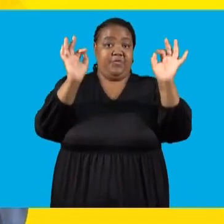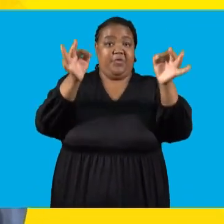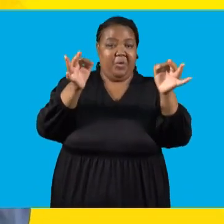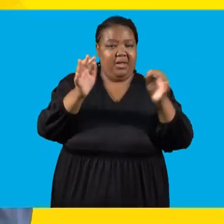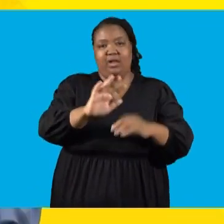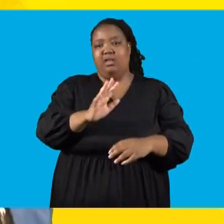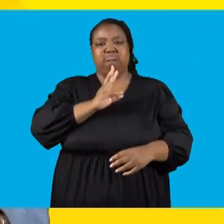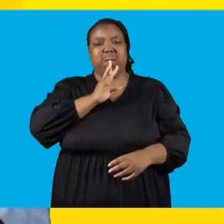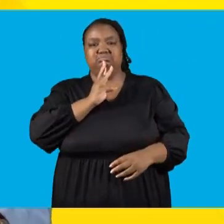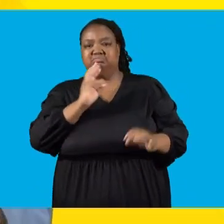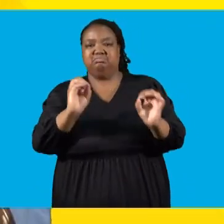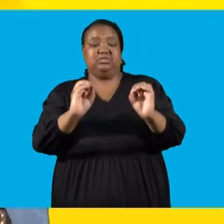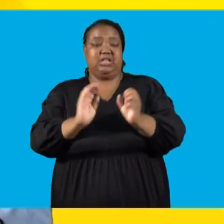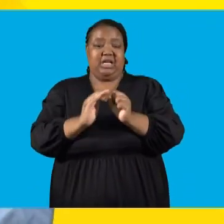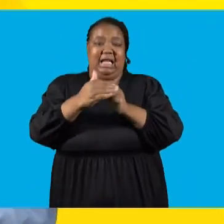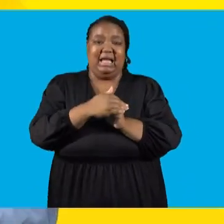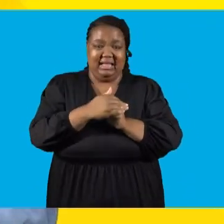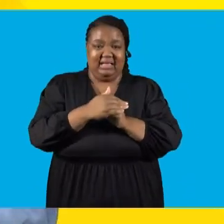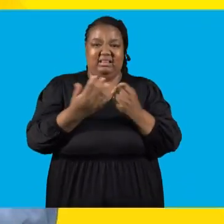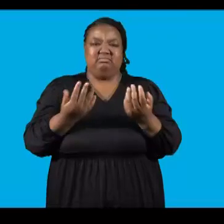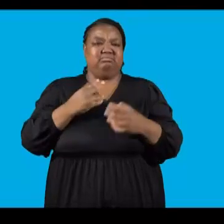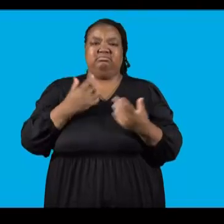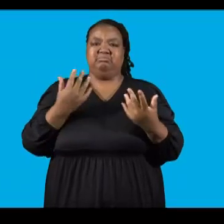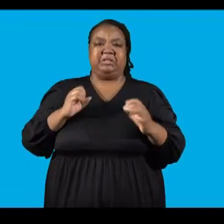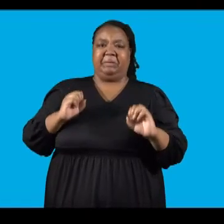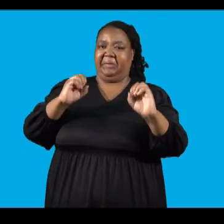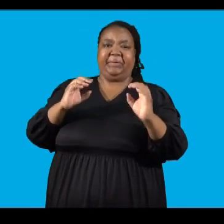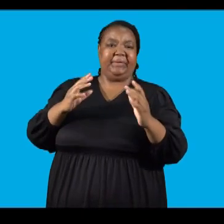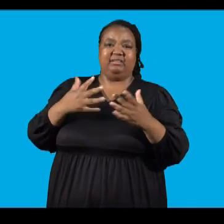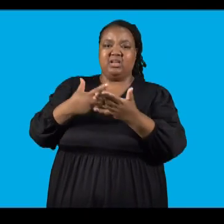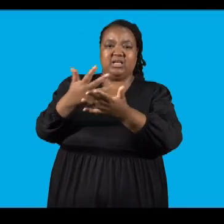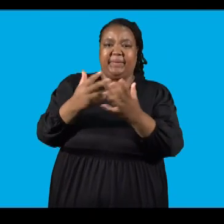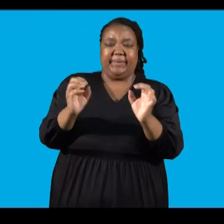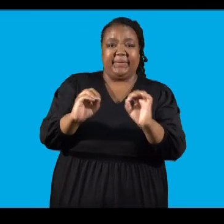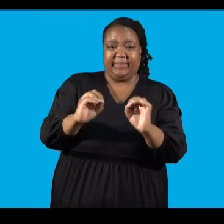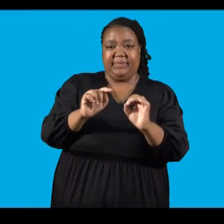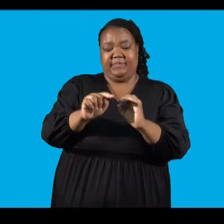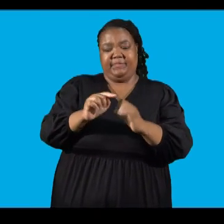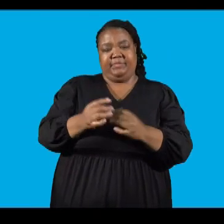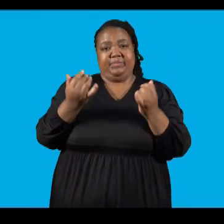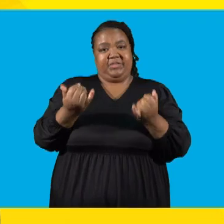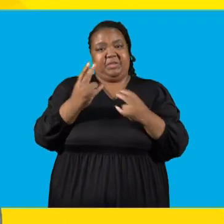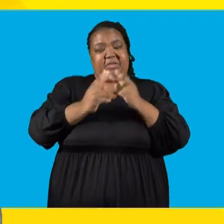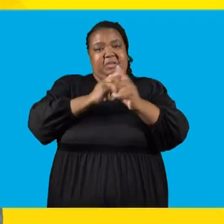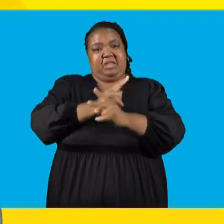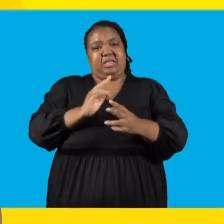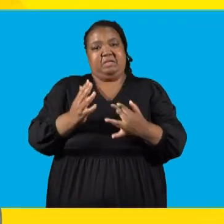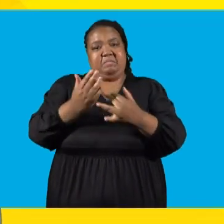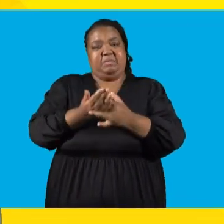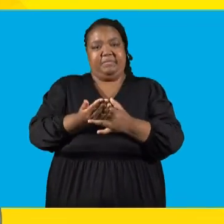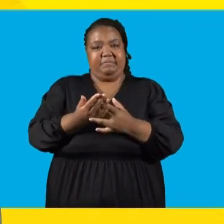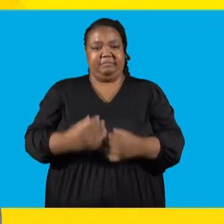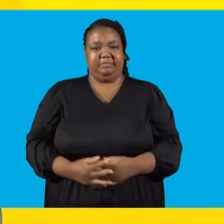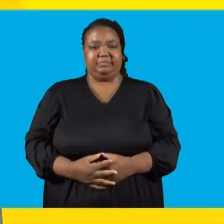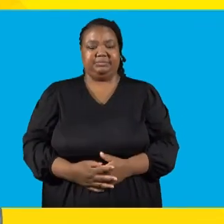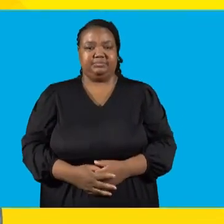a formal, it is a hidden, and it is an unspoken way of colluding. Let us take